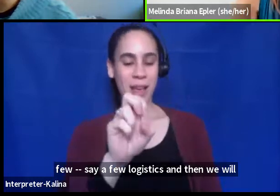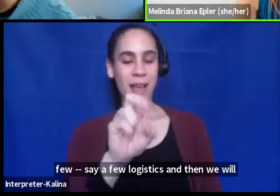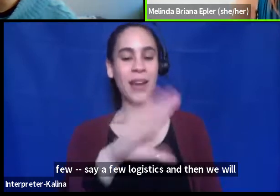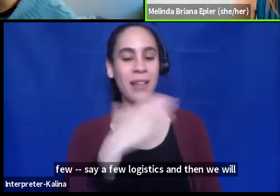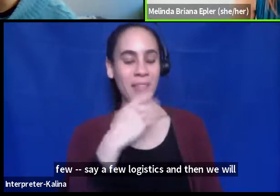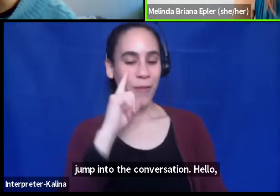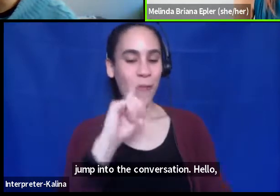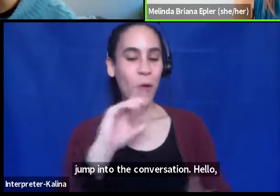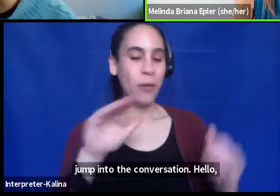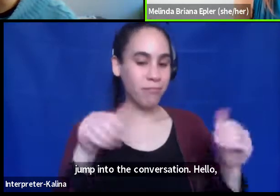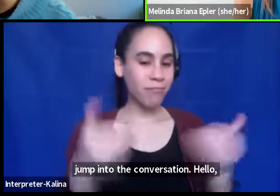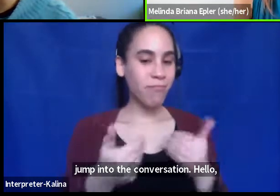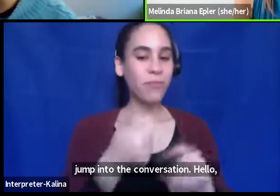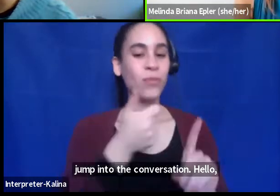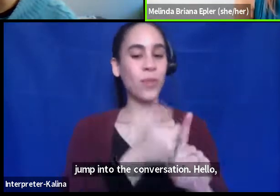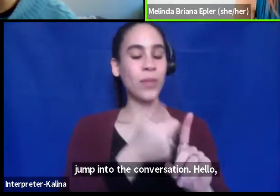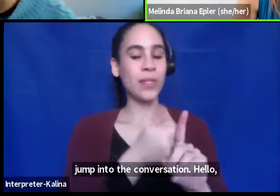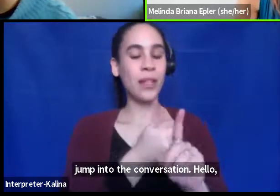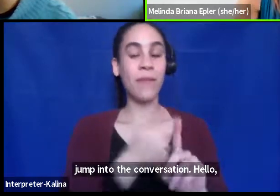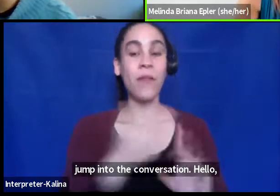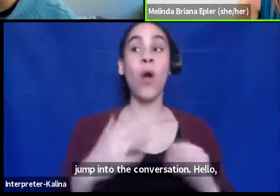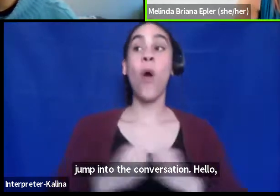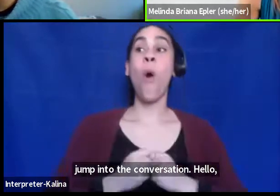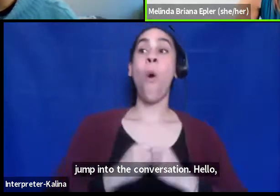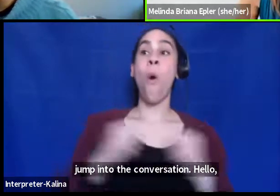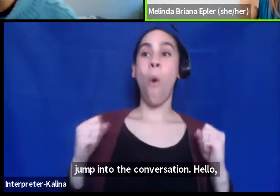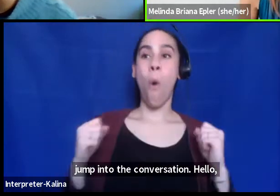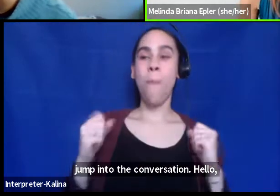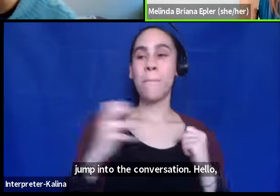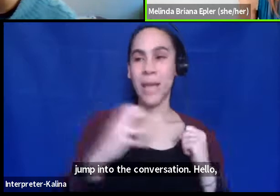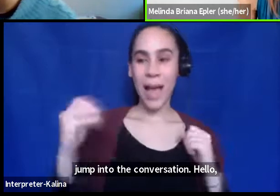introducing yourself. Open and tired. Yeah.